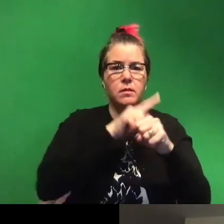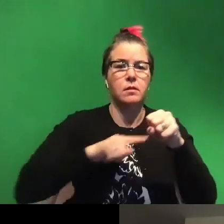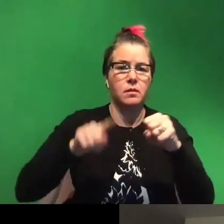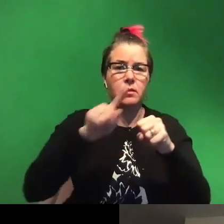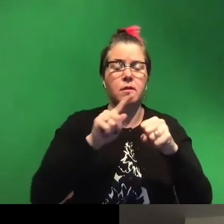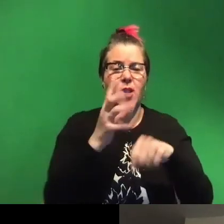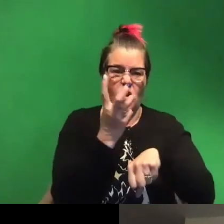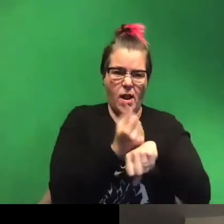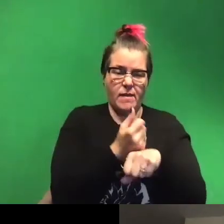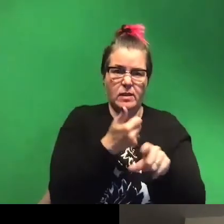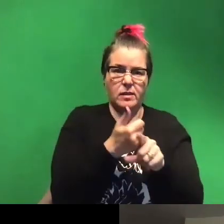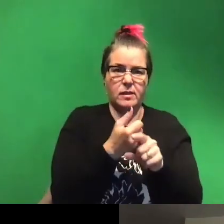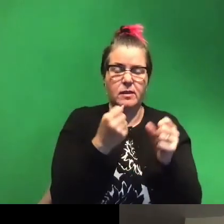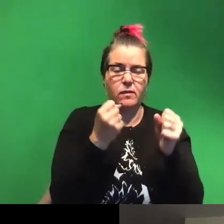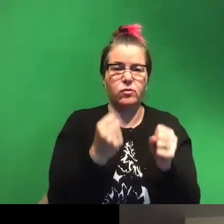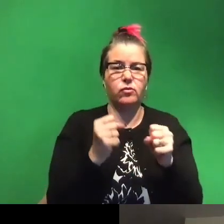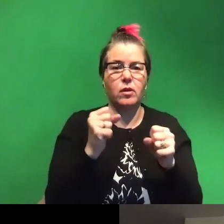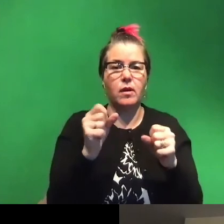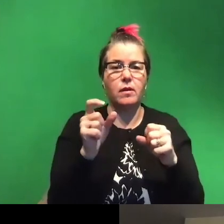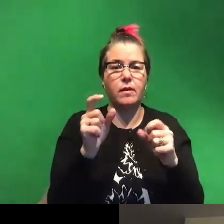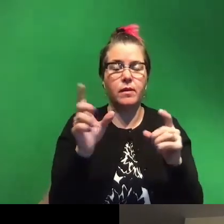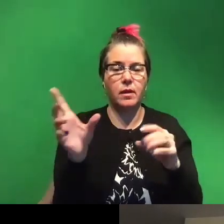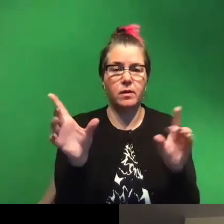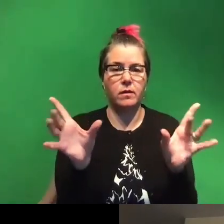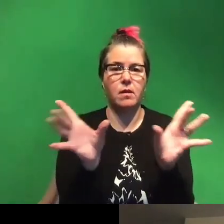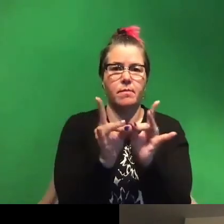is so strong that the electron and the proton come together.